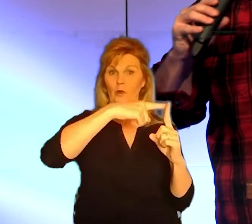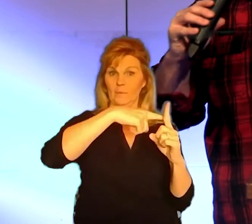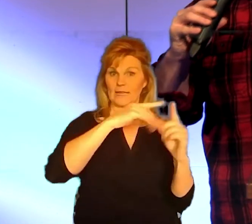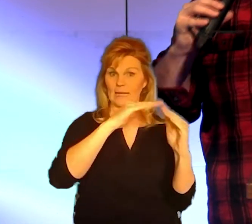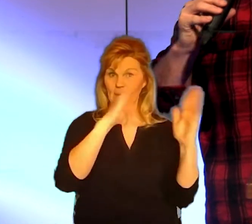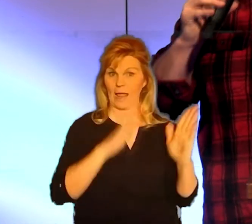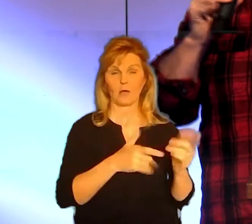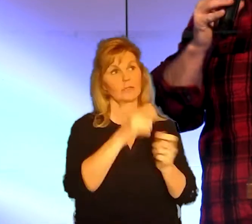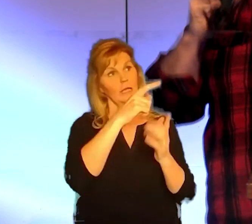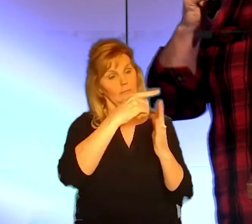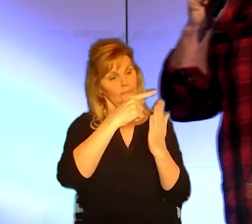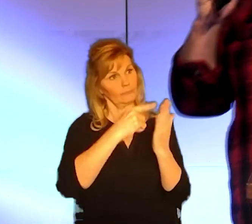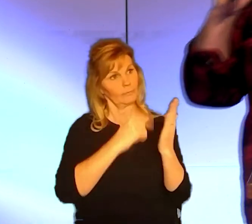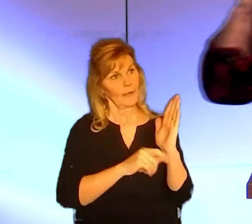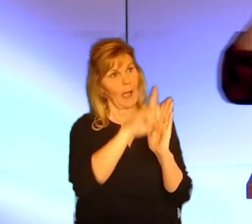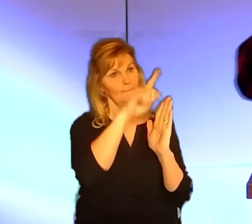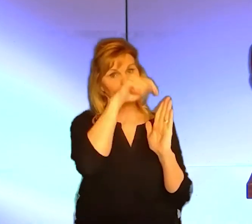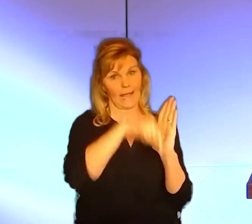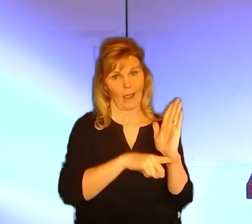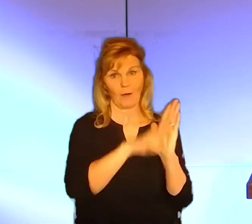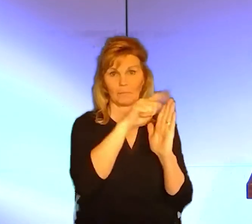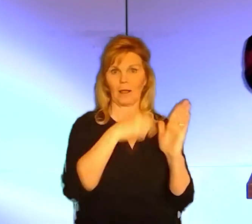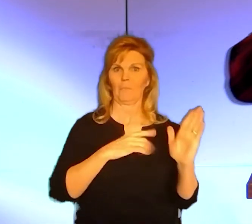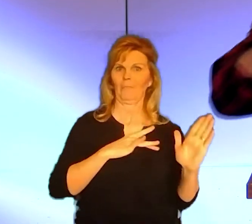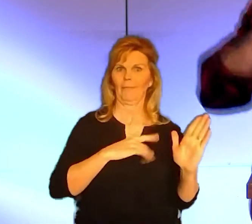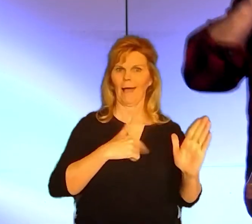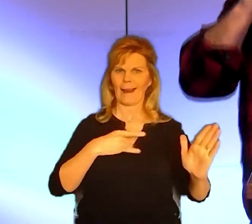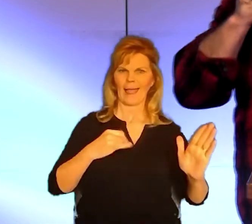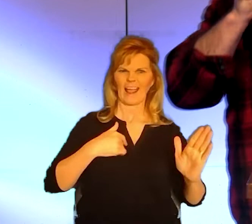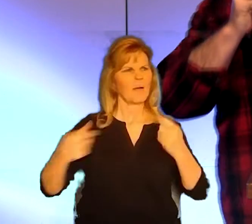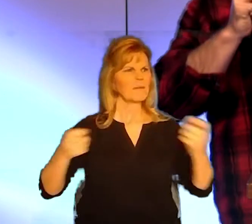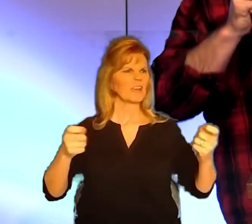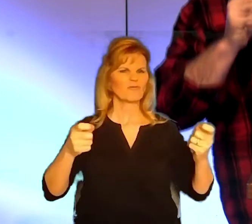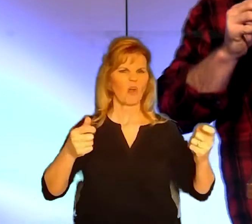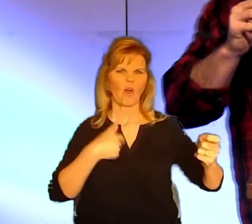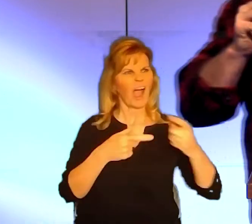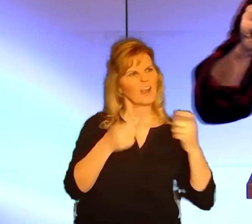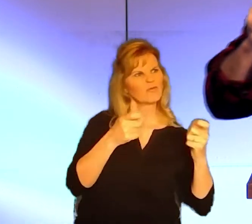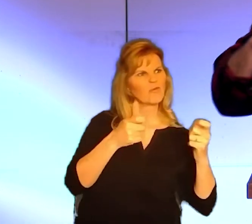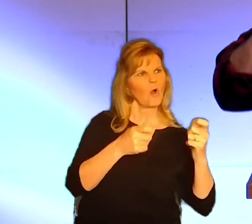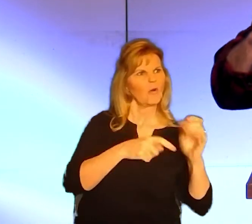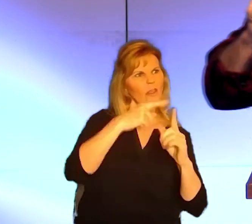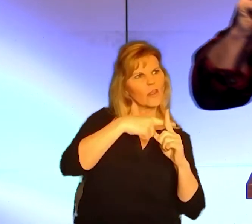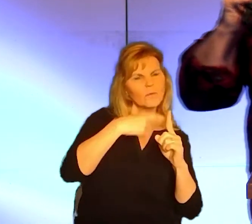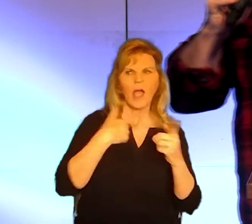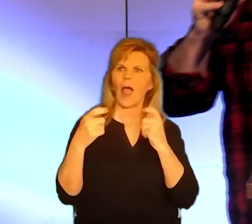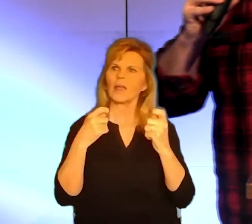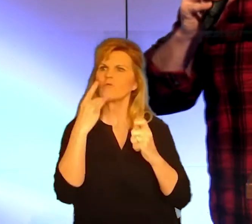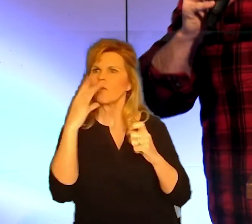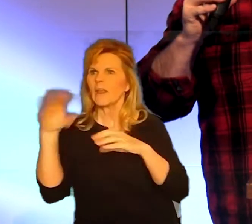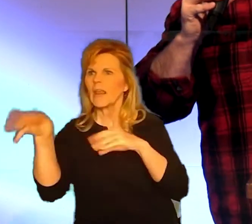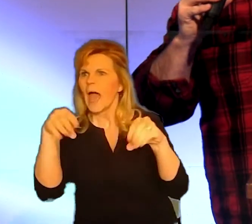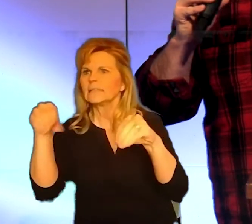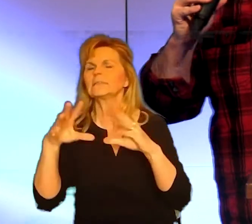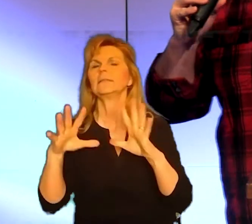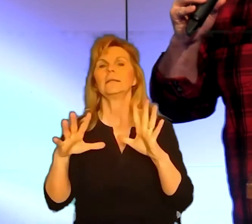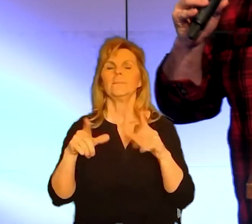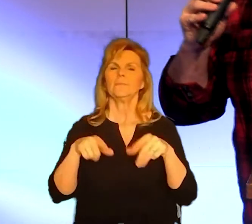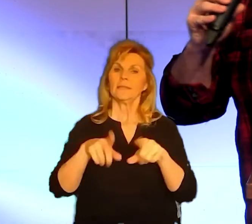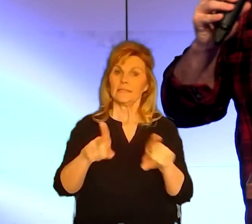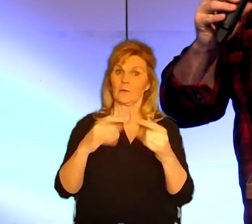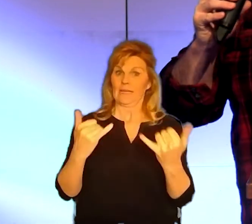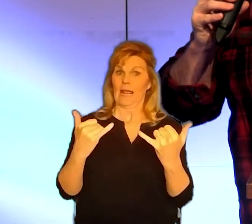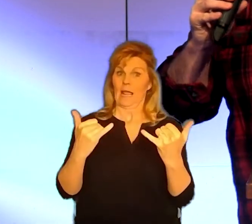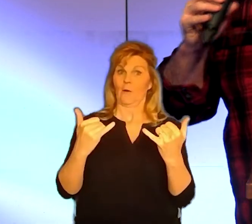from my phone. I kind of love it. It's like, yes, I'm in control. I'm like in control. And during this season, and not just